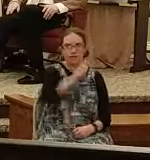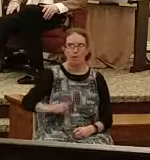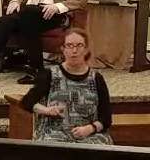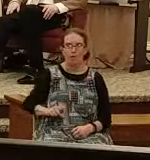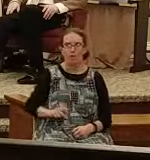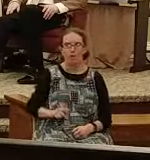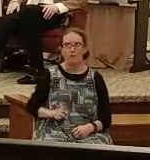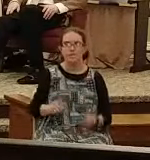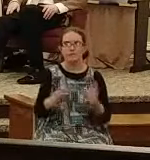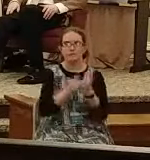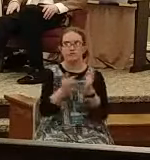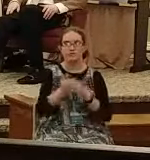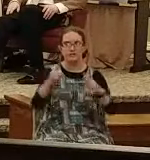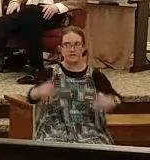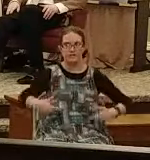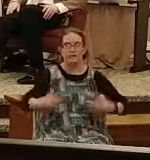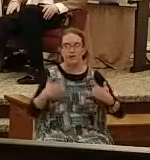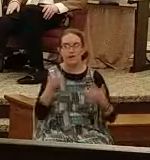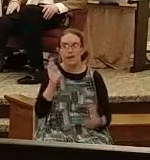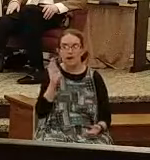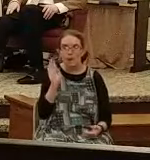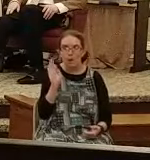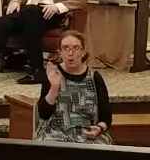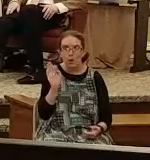Jesus' life. Hello?